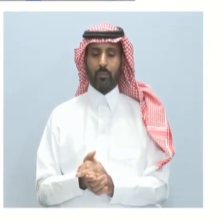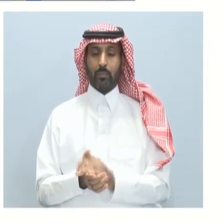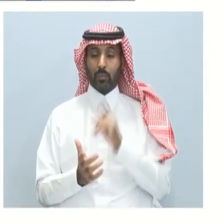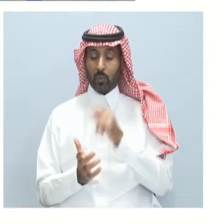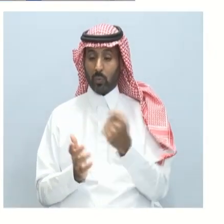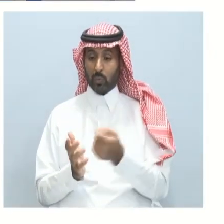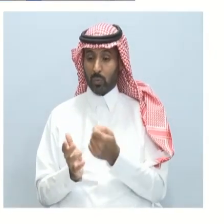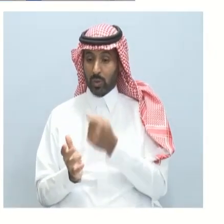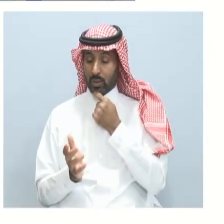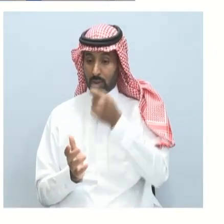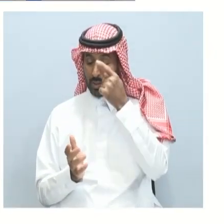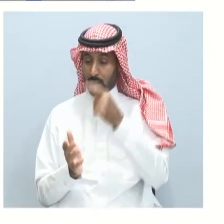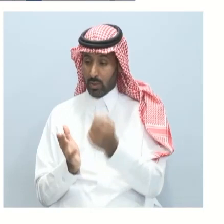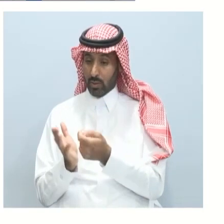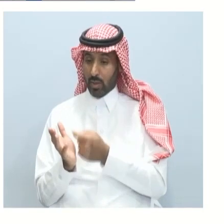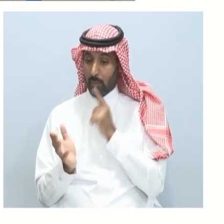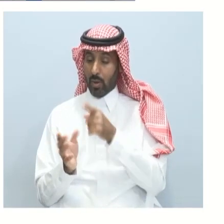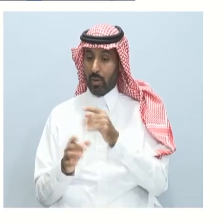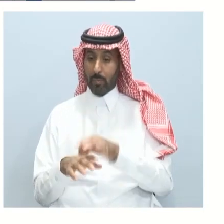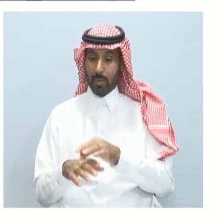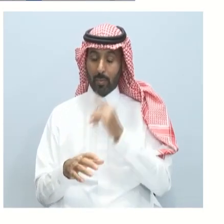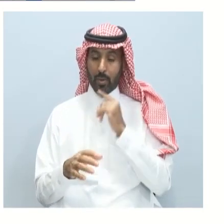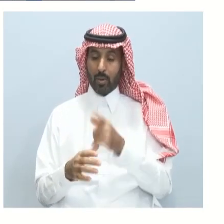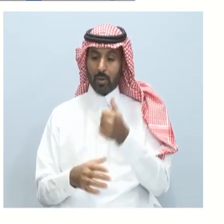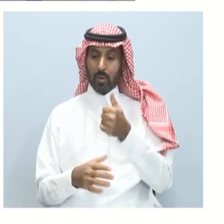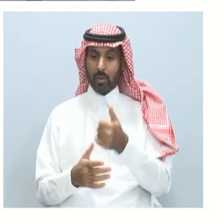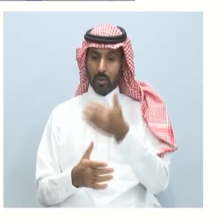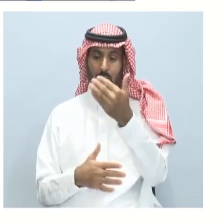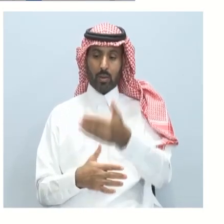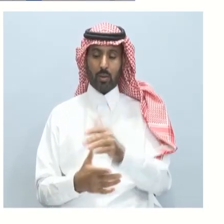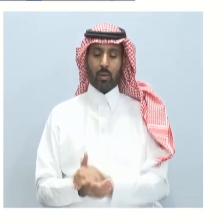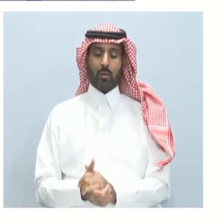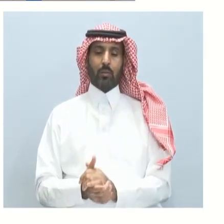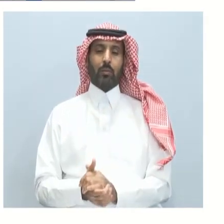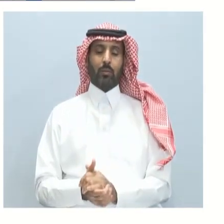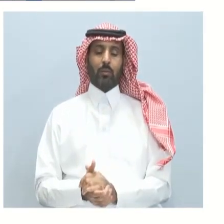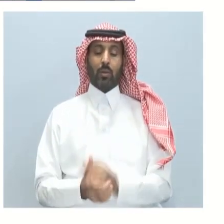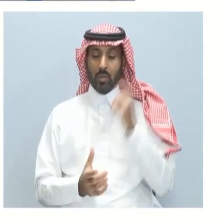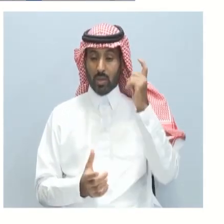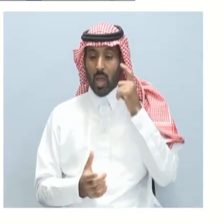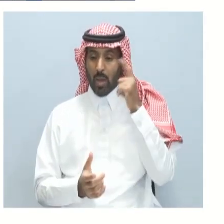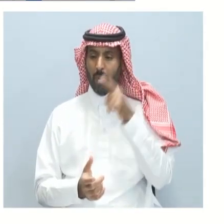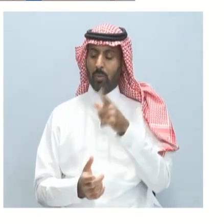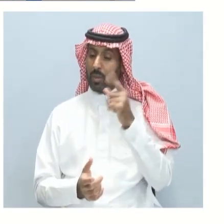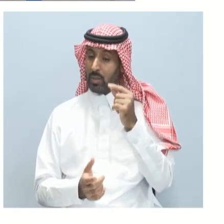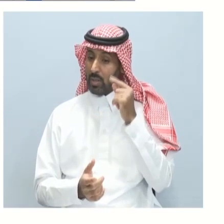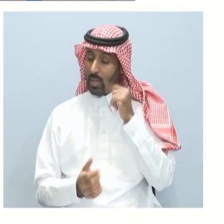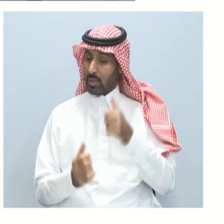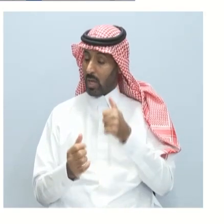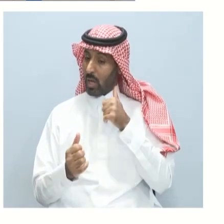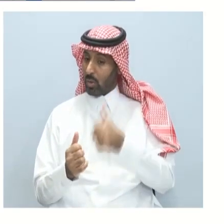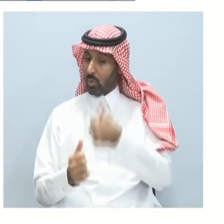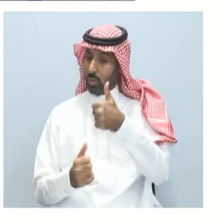When you write a descriptive essay about people's qualities or characteristics, think about their positive and